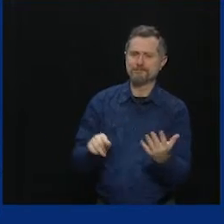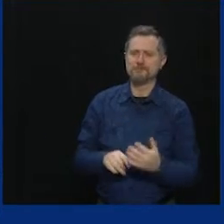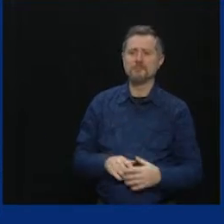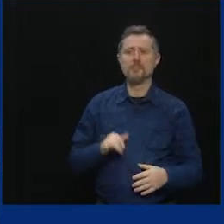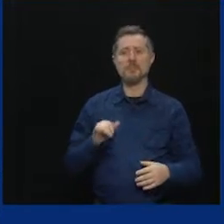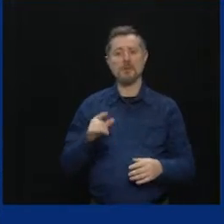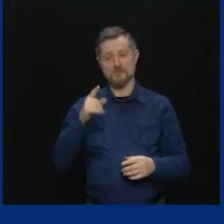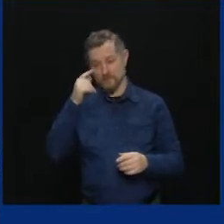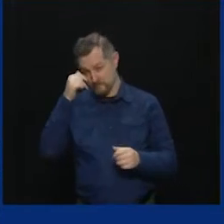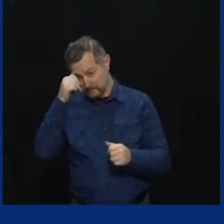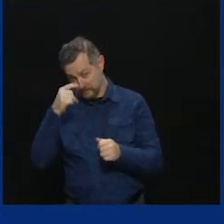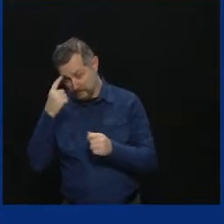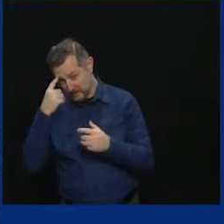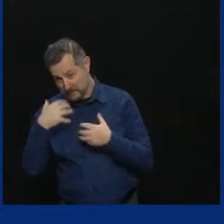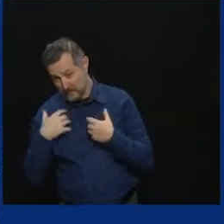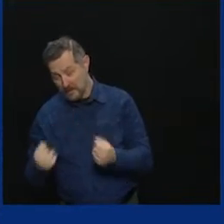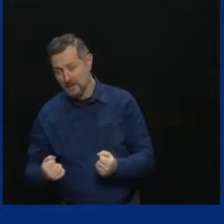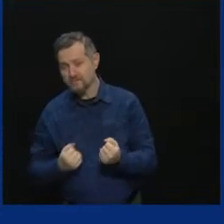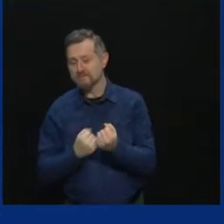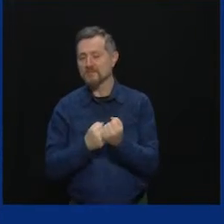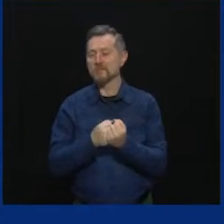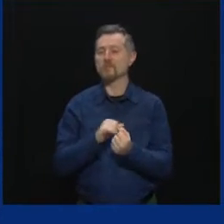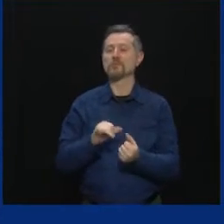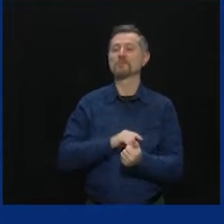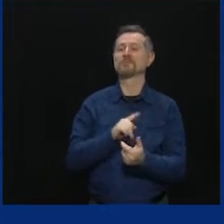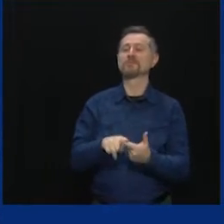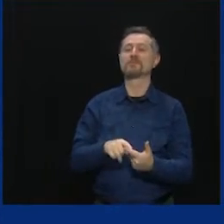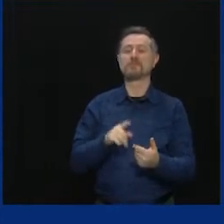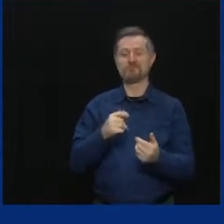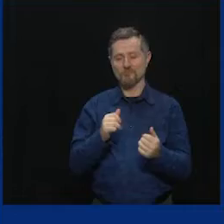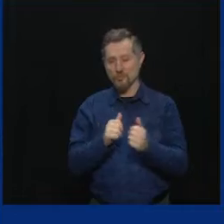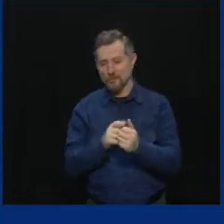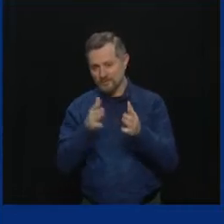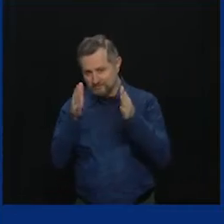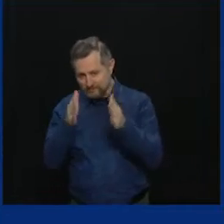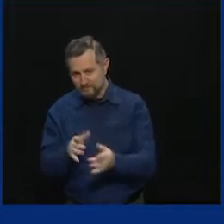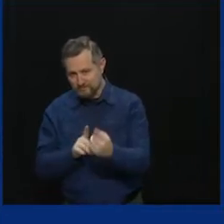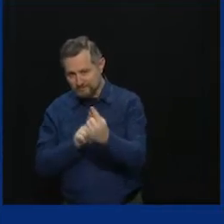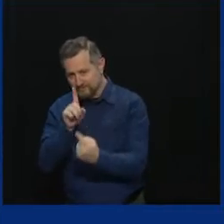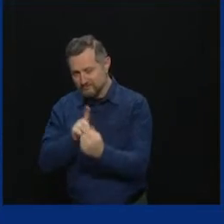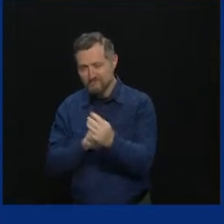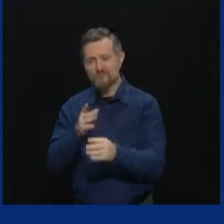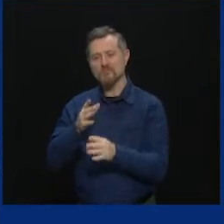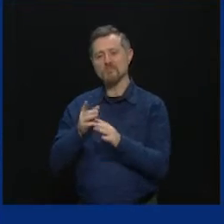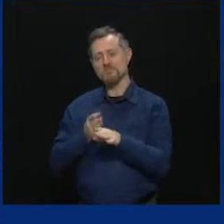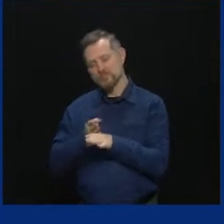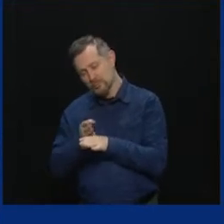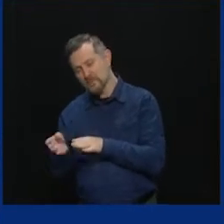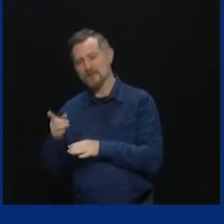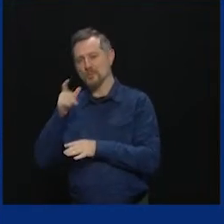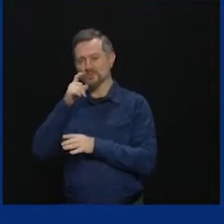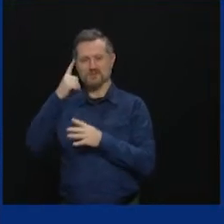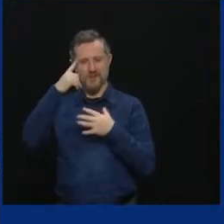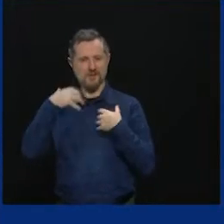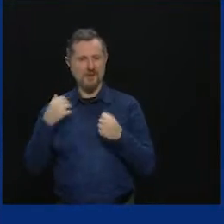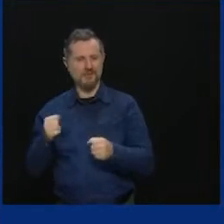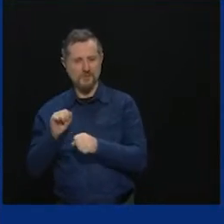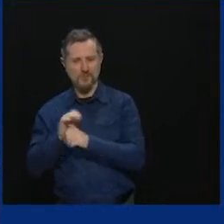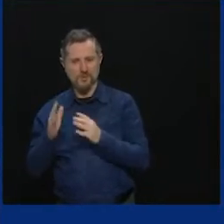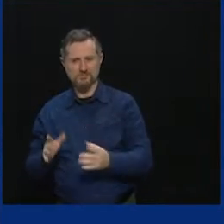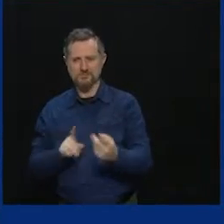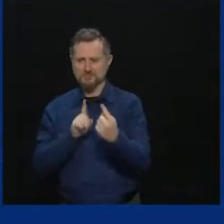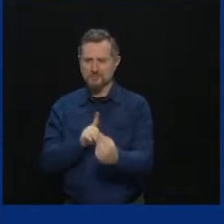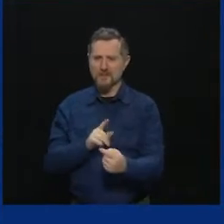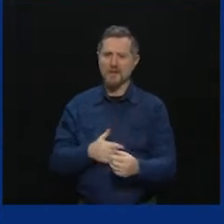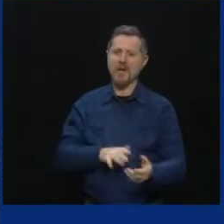health supports with mental health professionals that are available in our communities. That includes academic